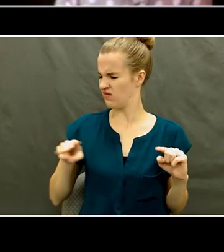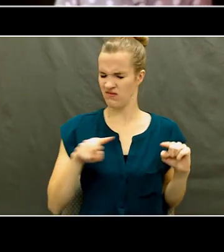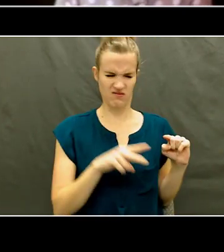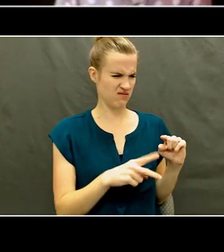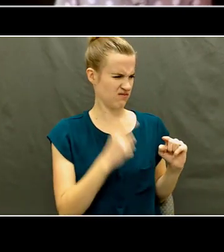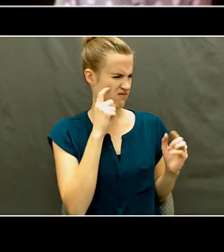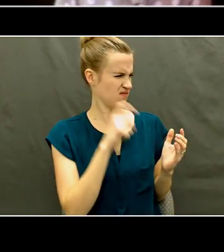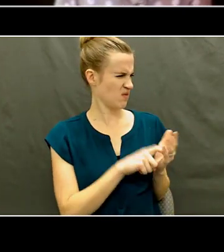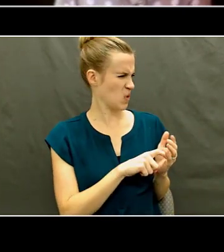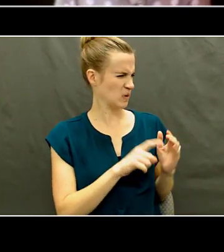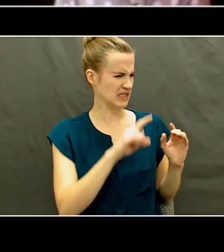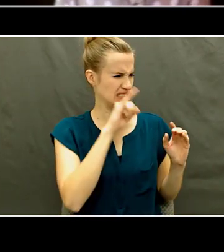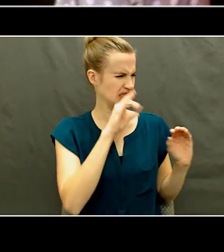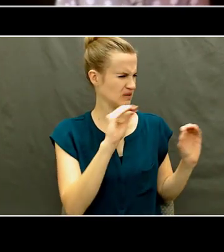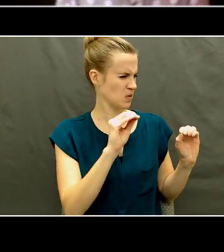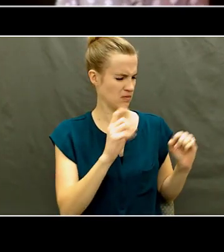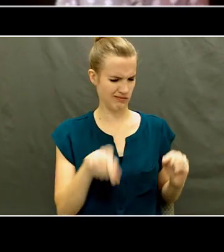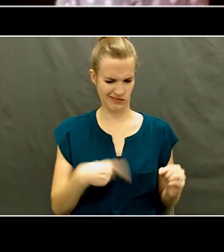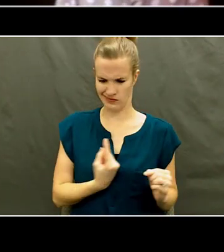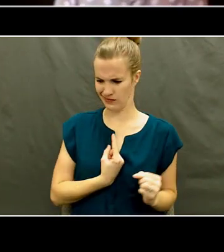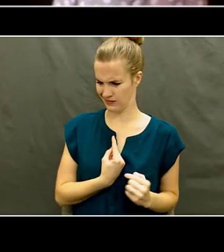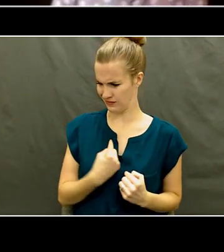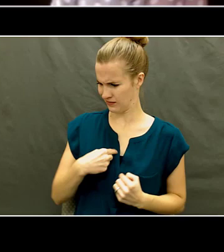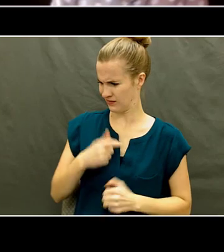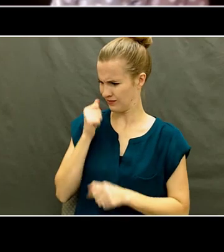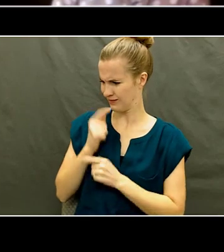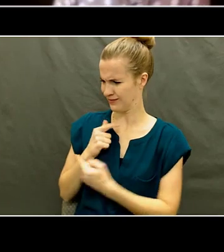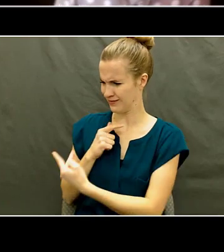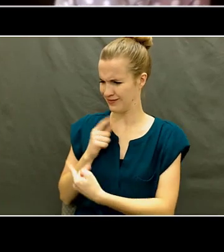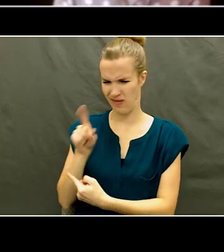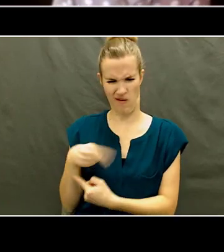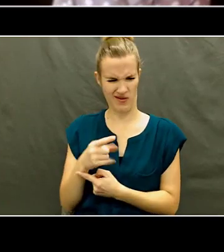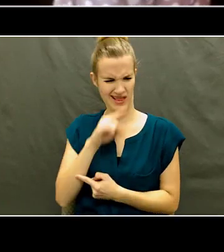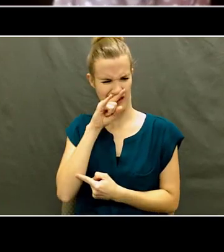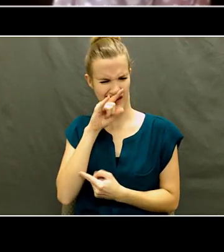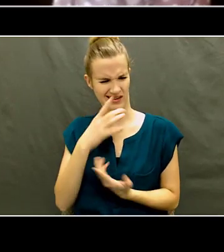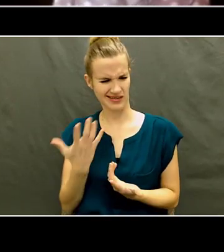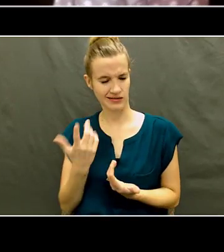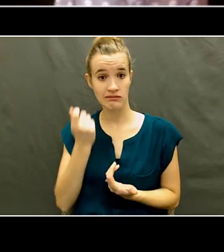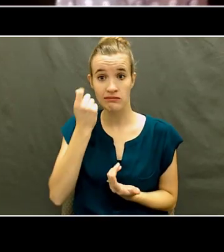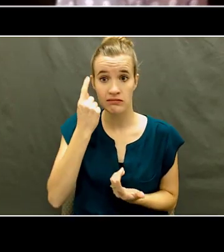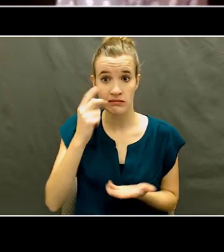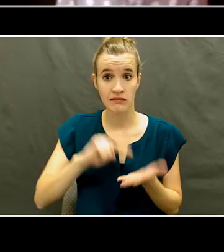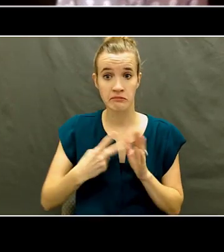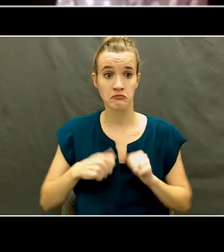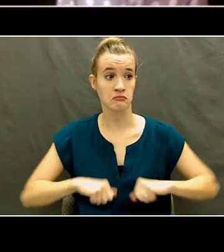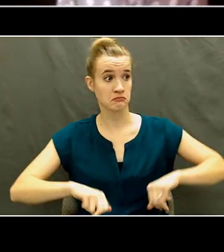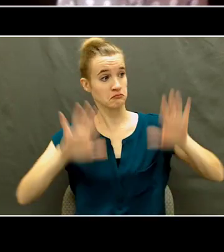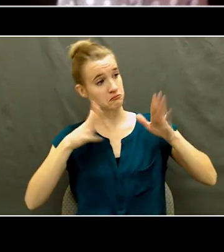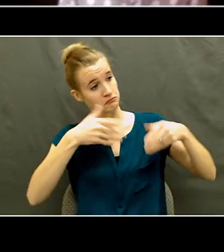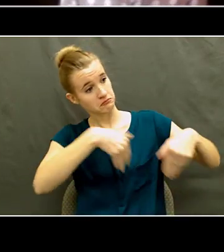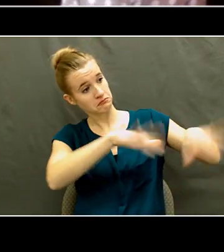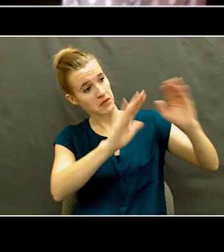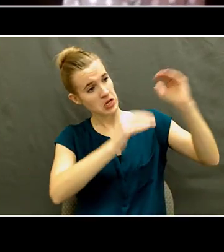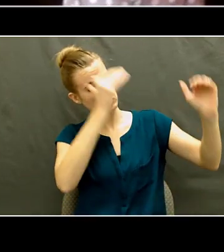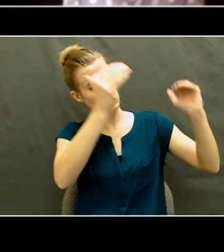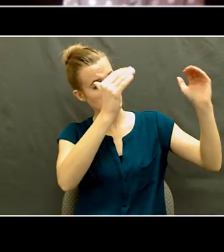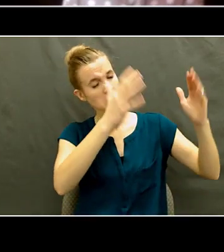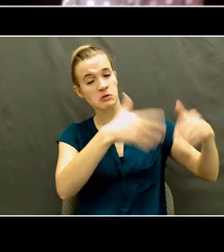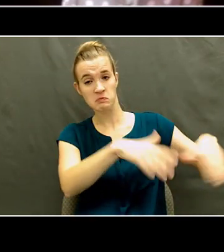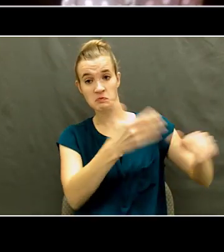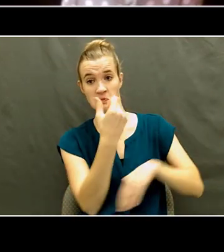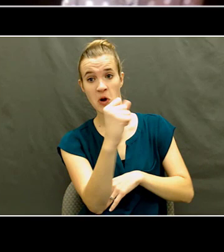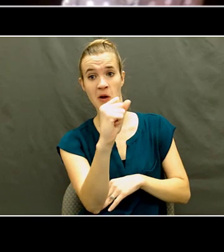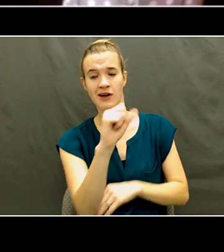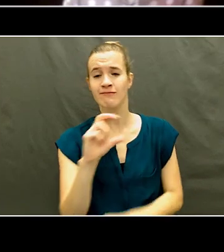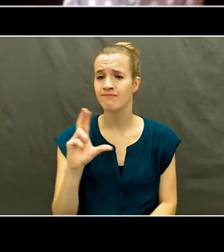only kids out there raising their voices. Still, she can't leave all the protesting to grown-ups. She knows